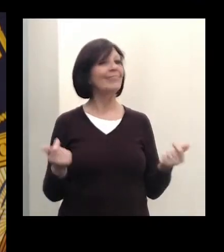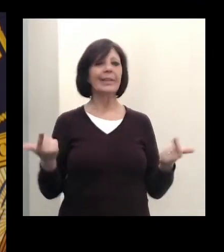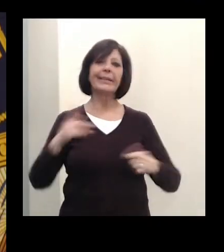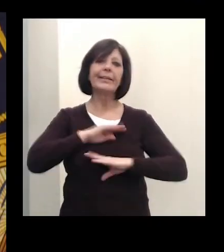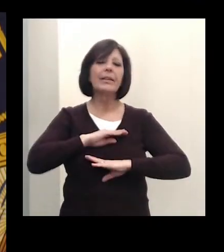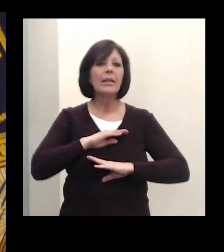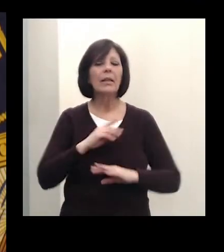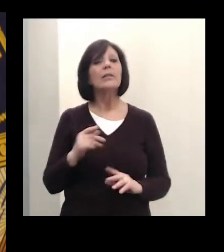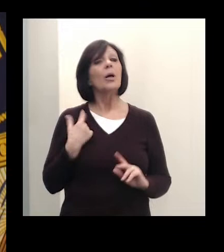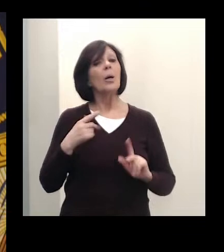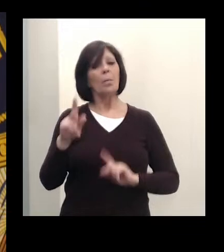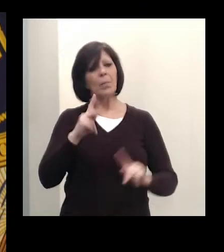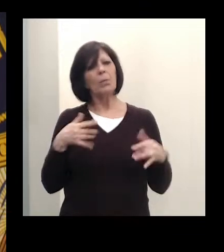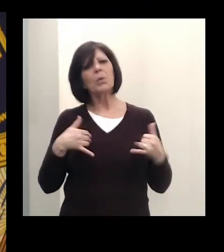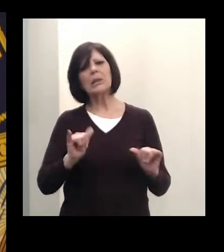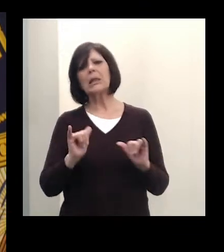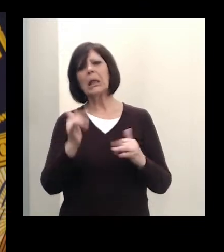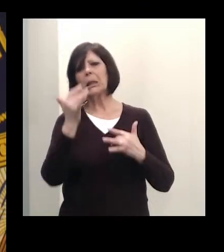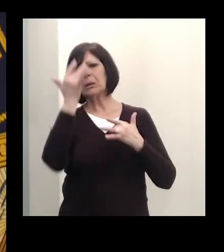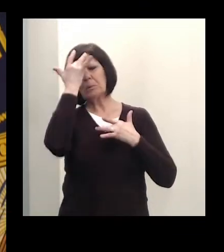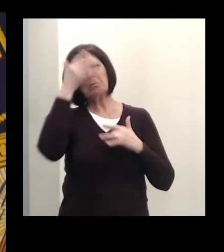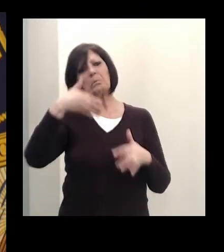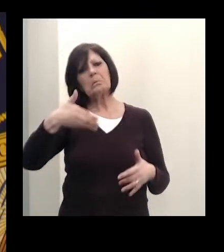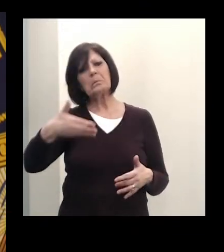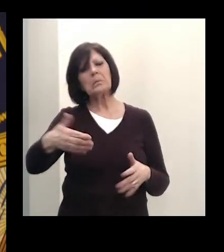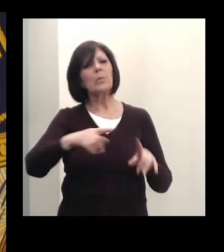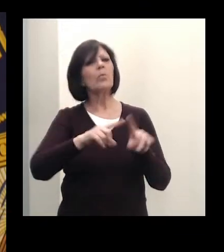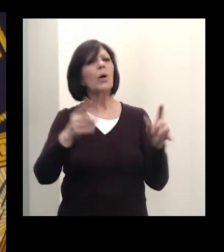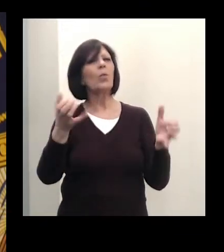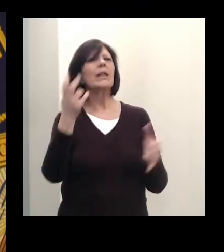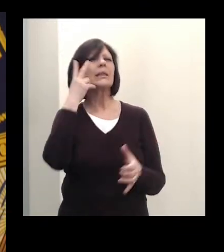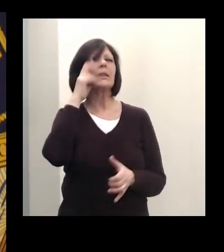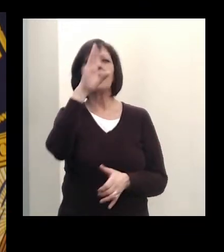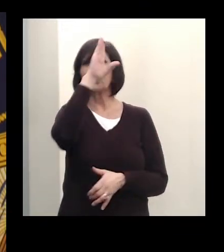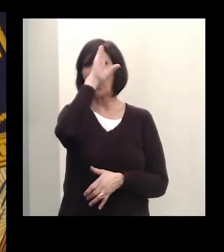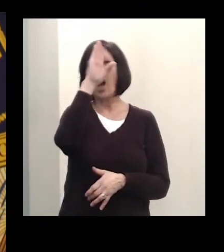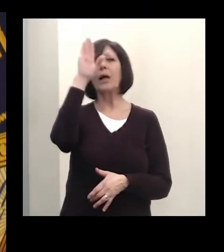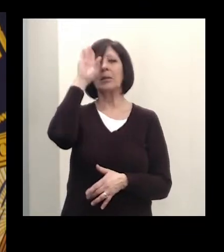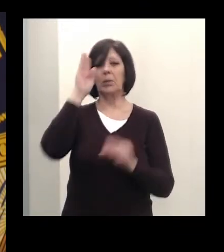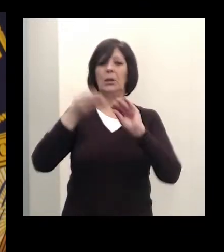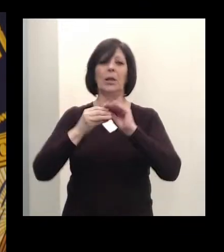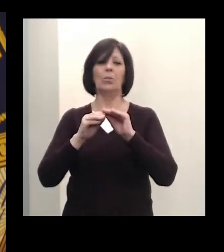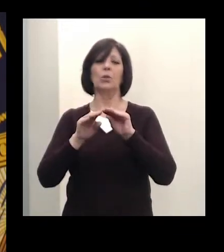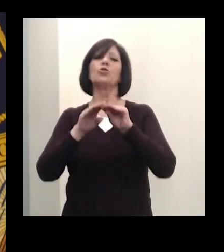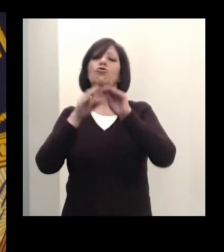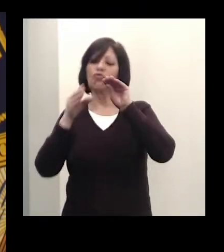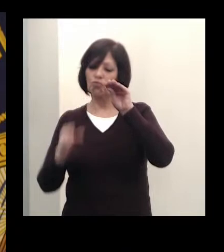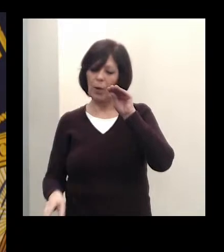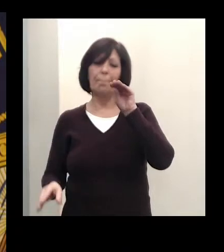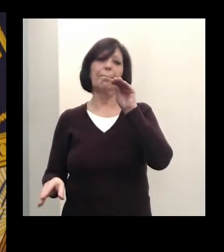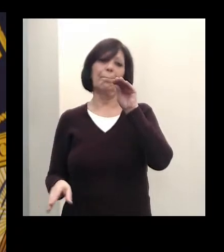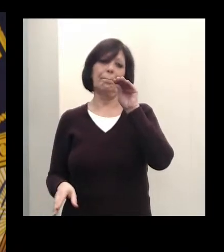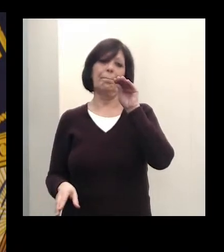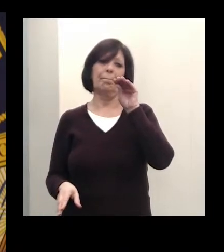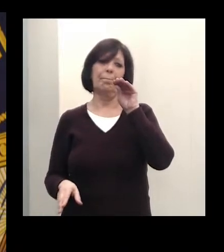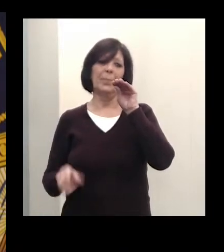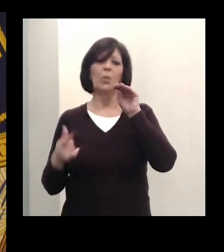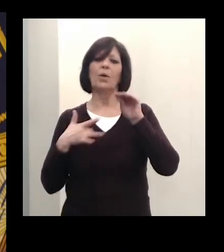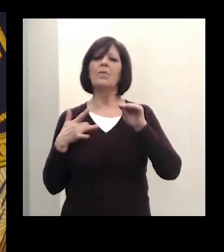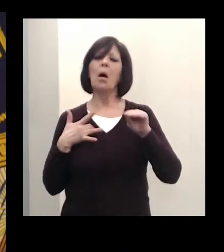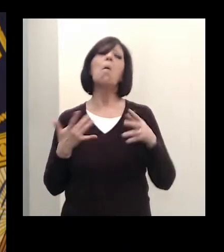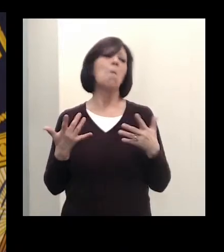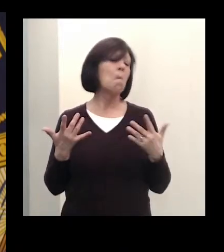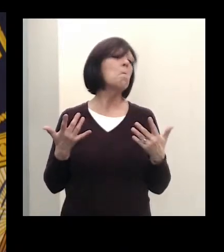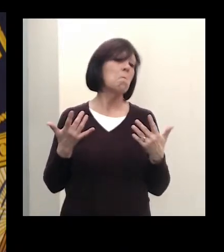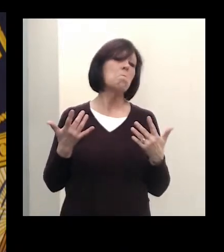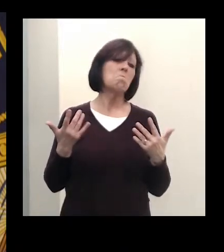still going to catch it in the upcoming weeks. What we want to see are those hospitalization numbers drop to a point where we feel comfortable that if we